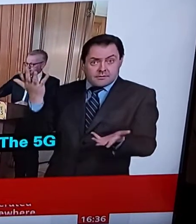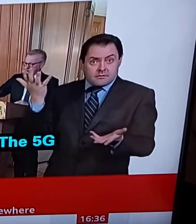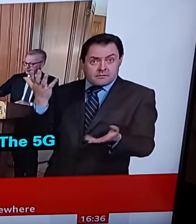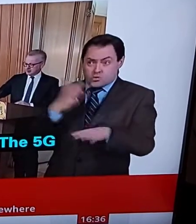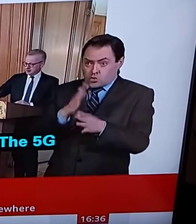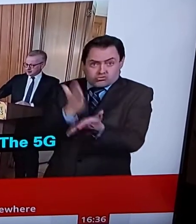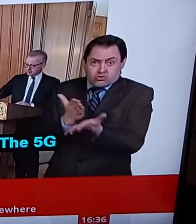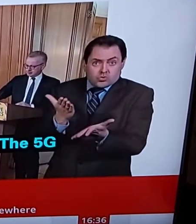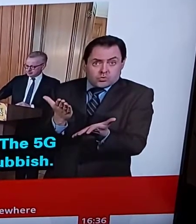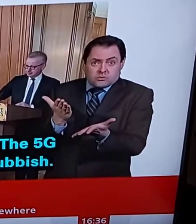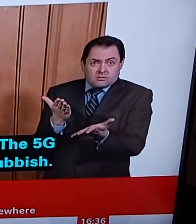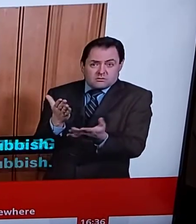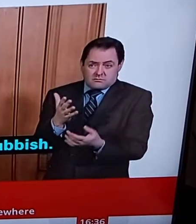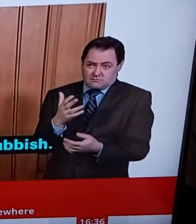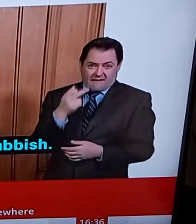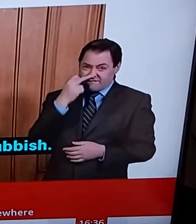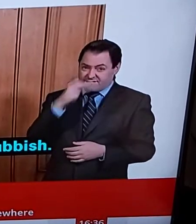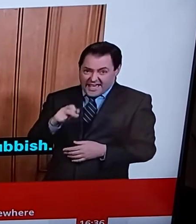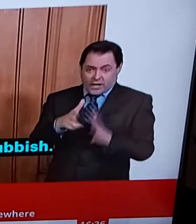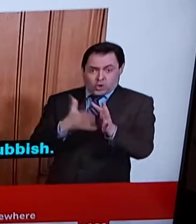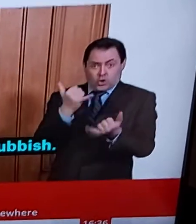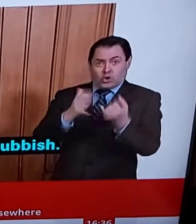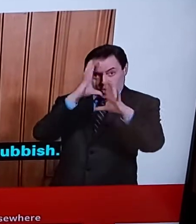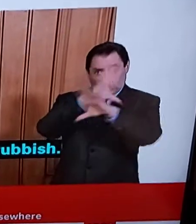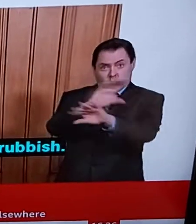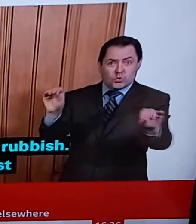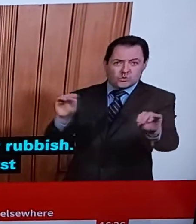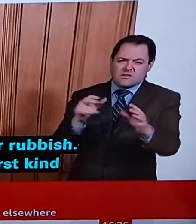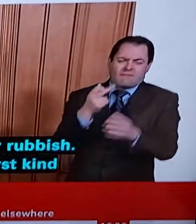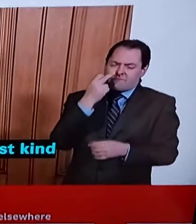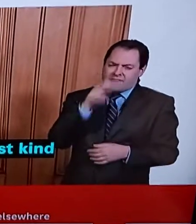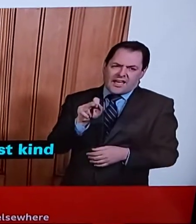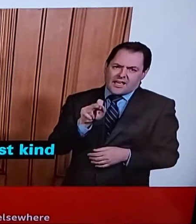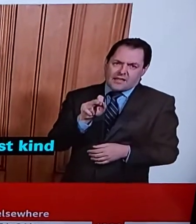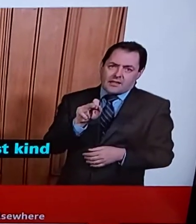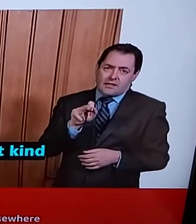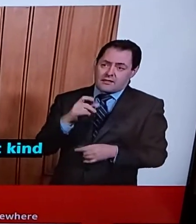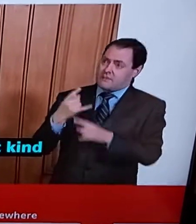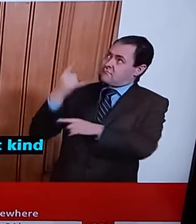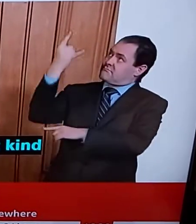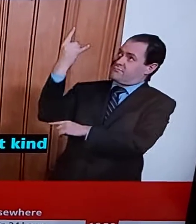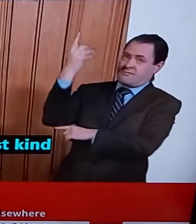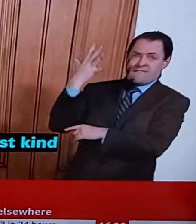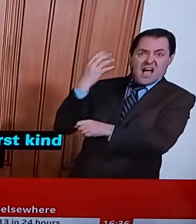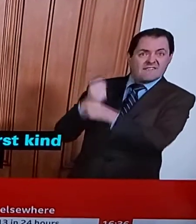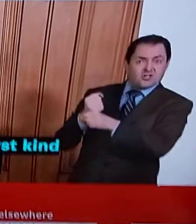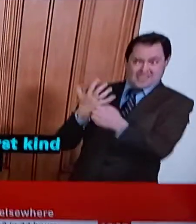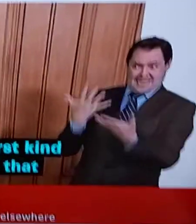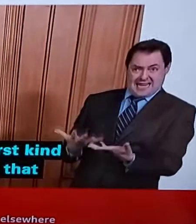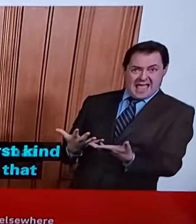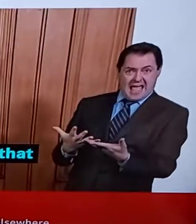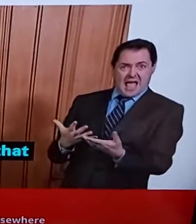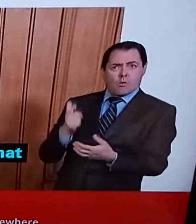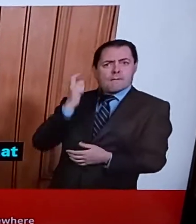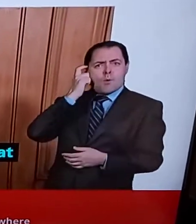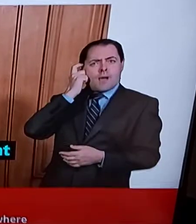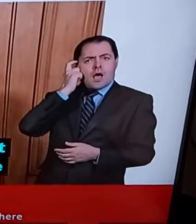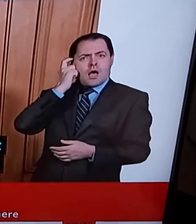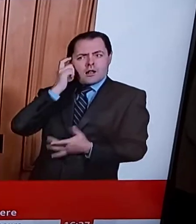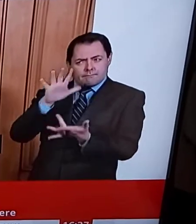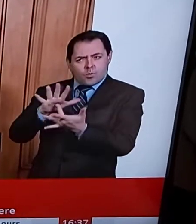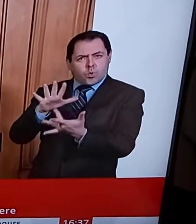kind of fake news. The reality is that the mobile phone networks are absolutely critical to all of us, particularly